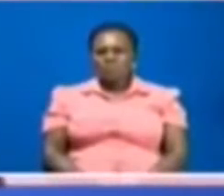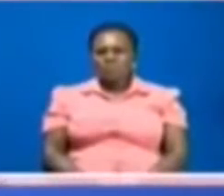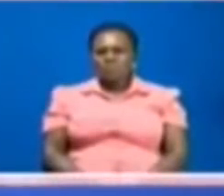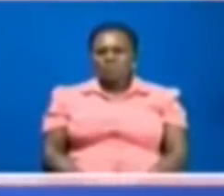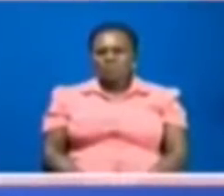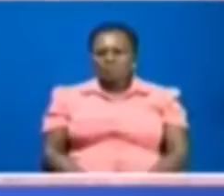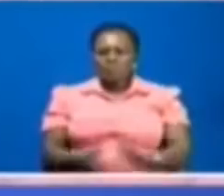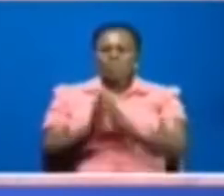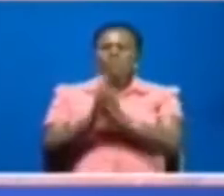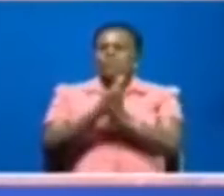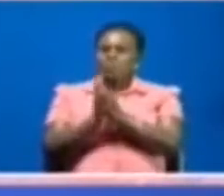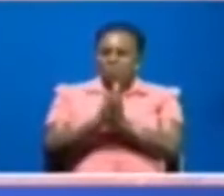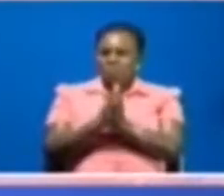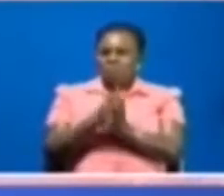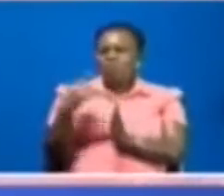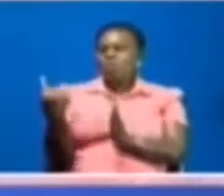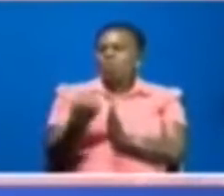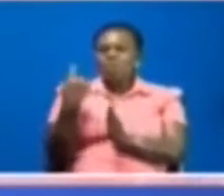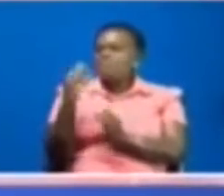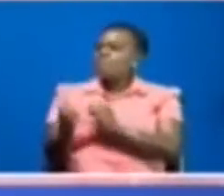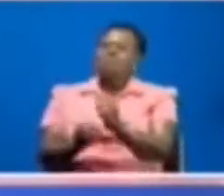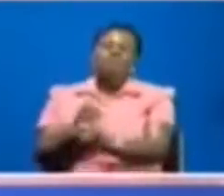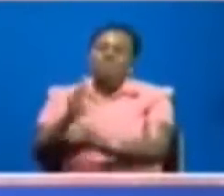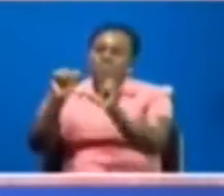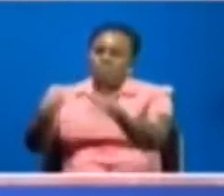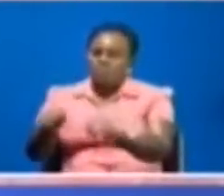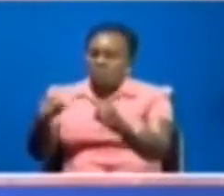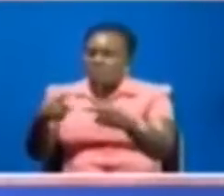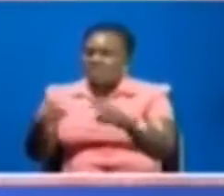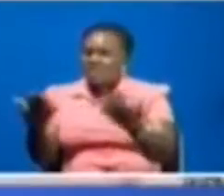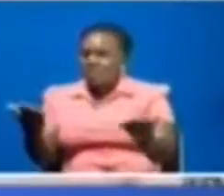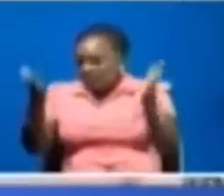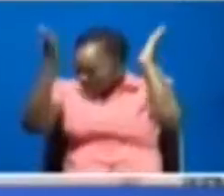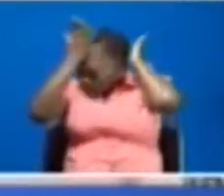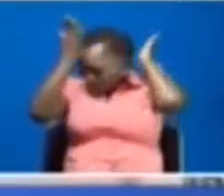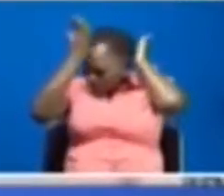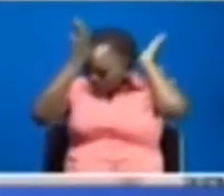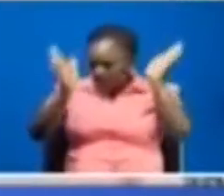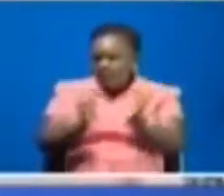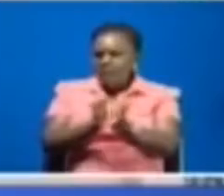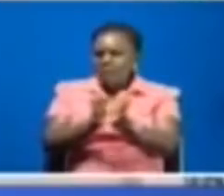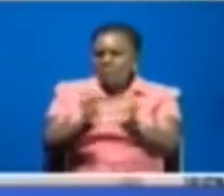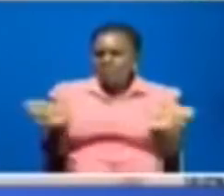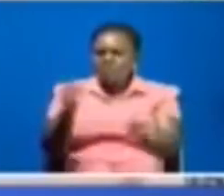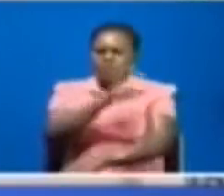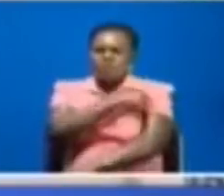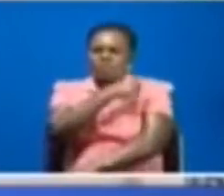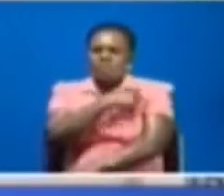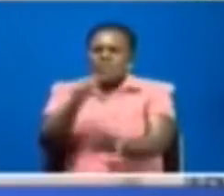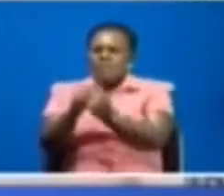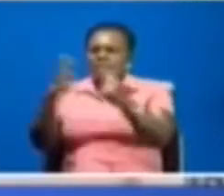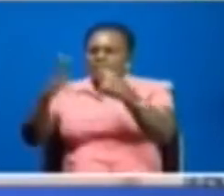It is a story only possible in a movie. It all began at Kakamega County Referral Hospital in